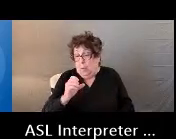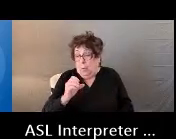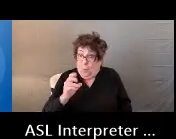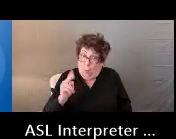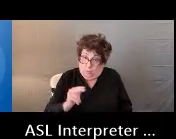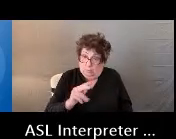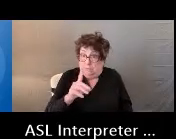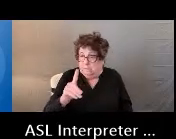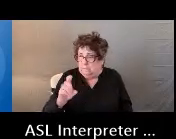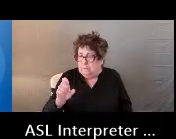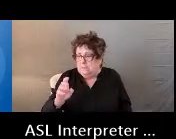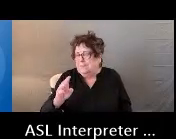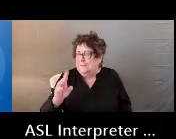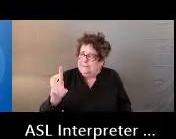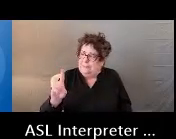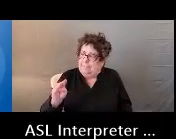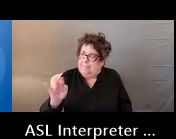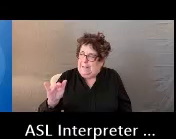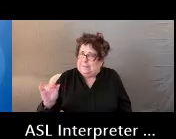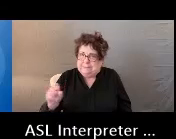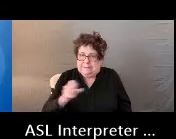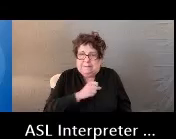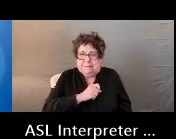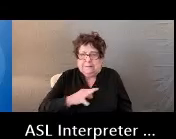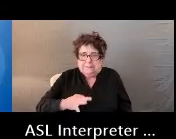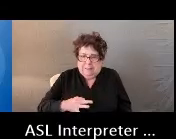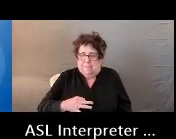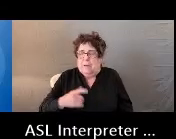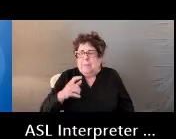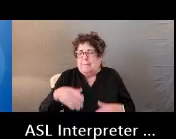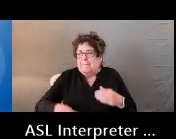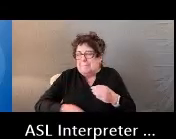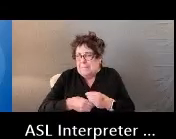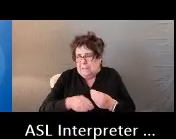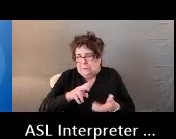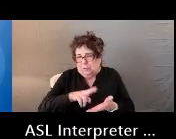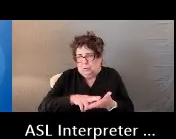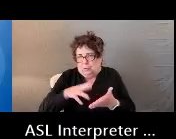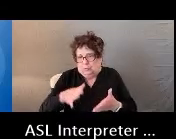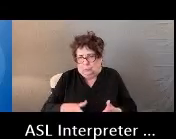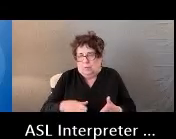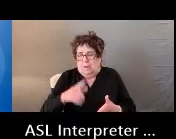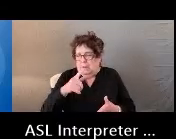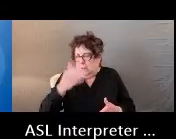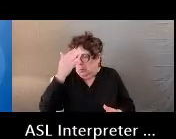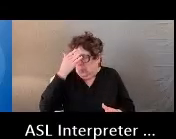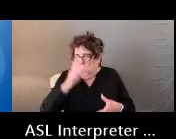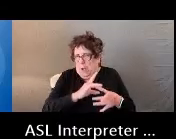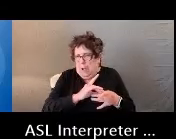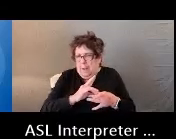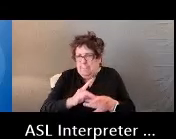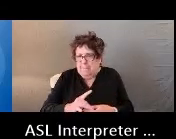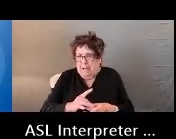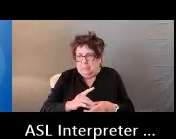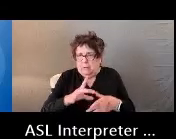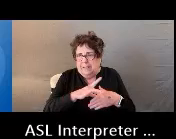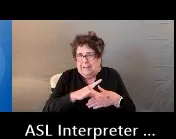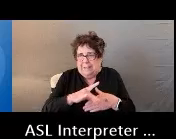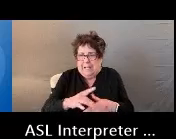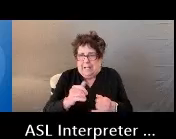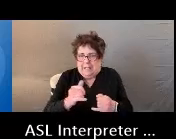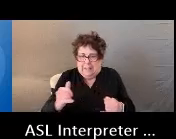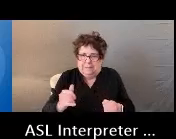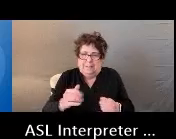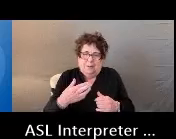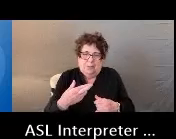our contractors, they are aware of the guidelines and the resources and their responsibilities to